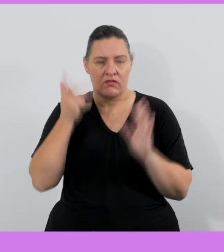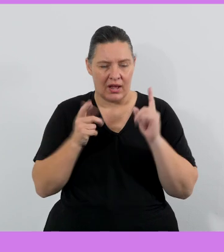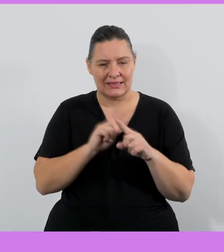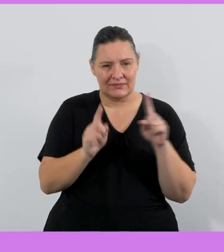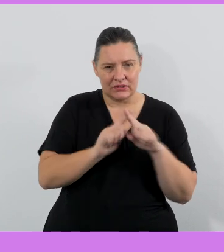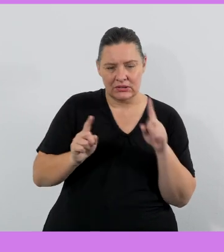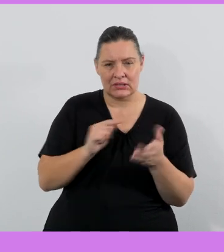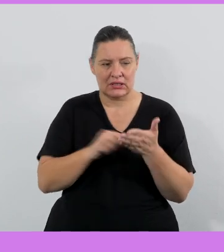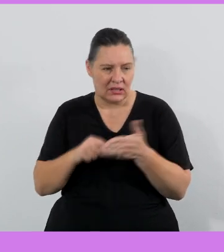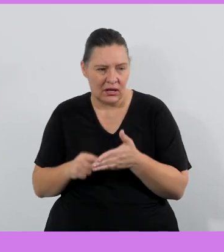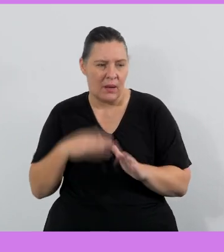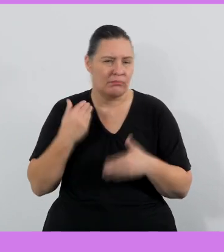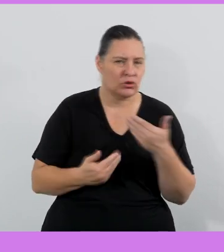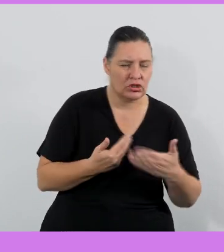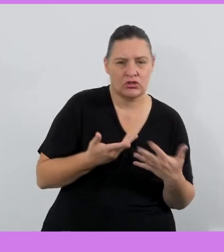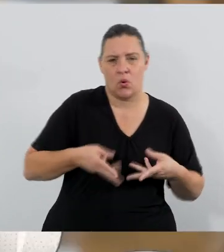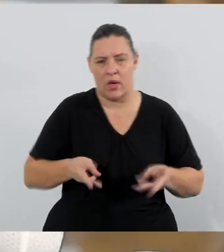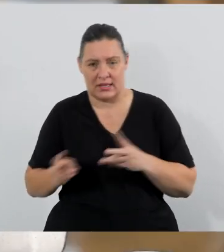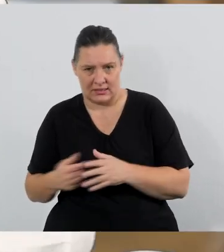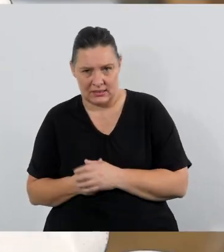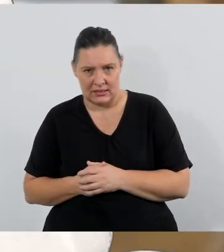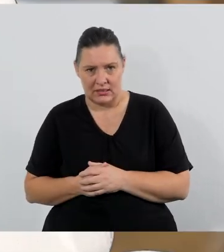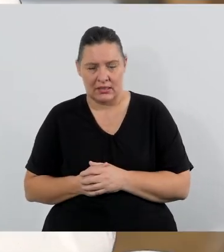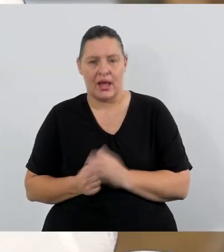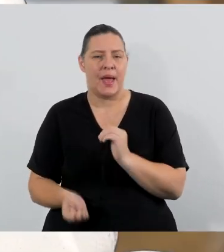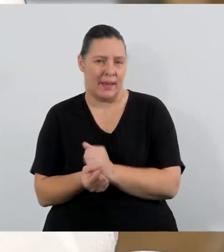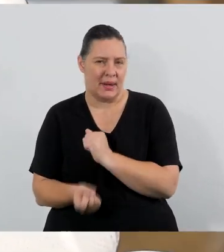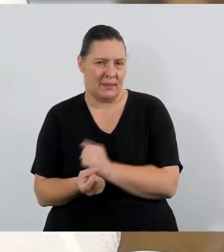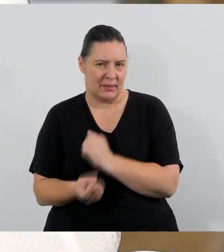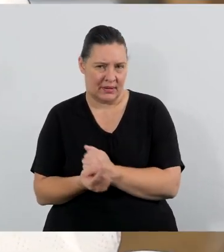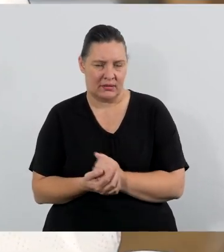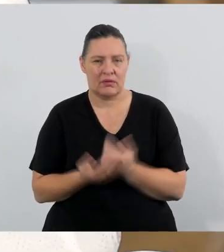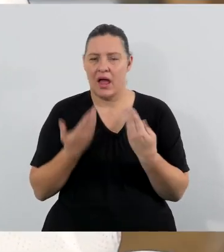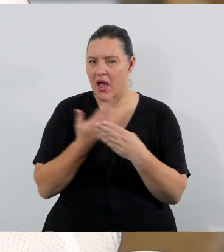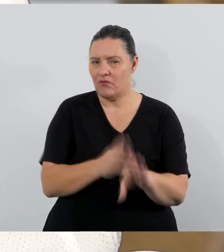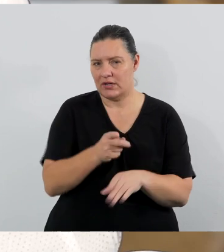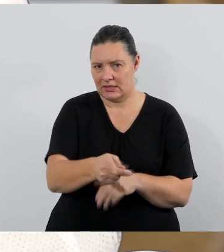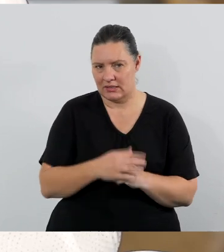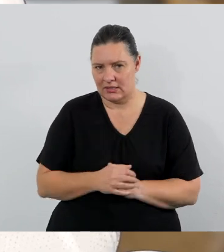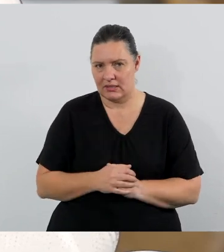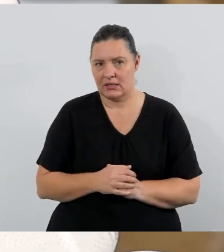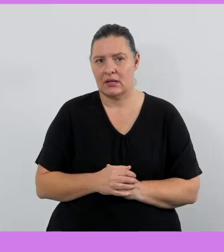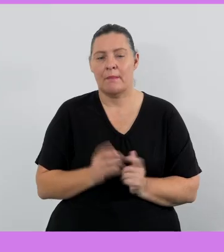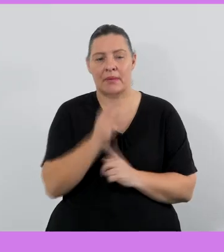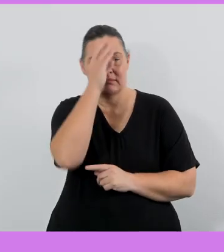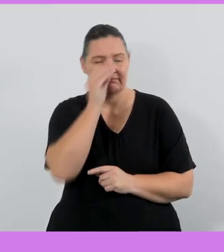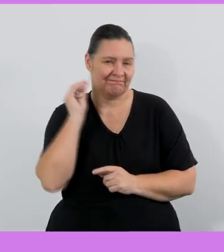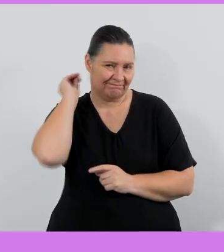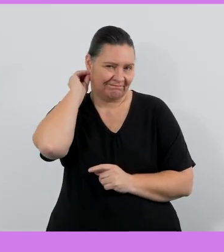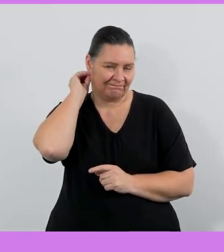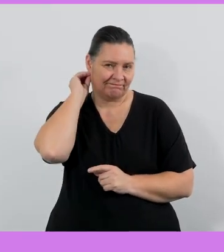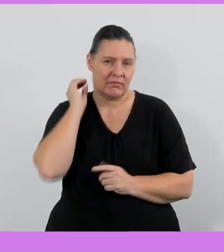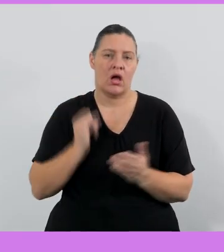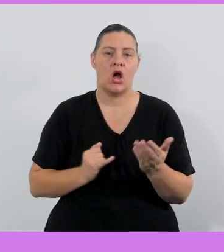different calculations, procedures, methods. It frequently occurs. So let's avoid that. Then be mindful